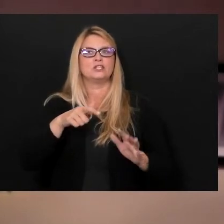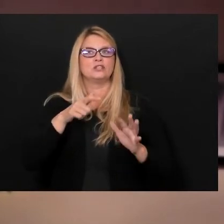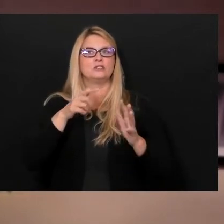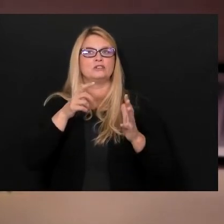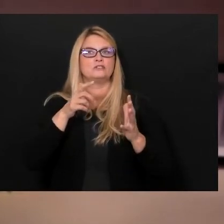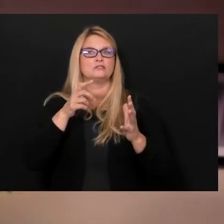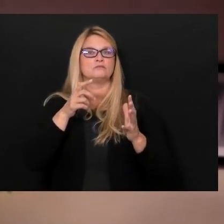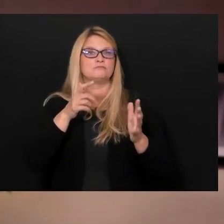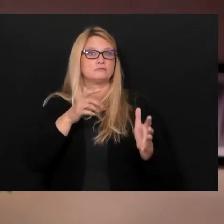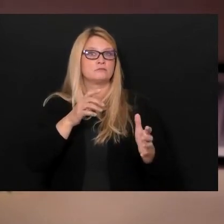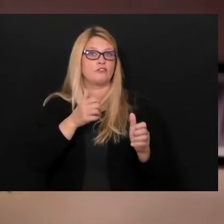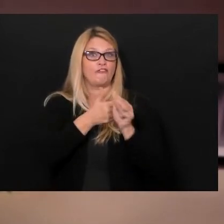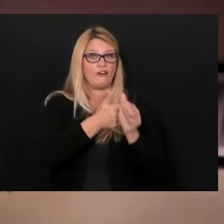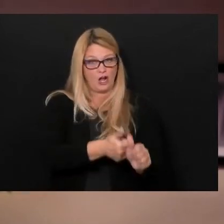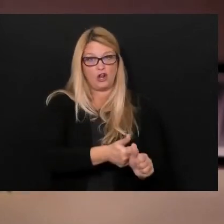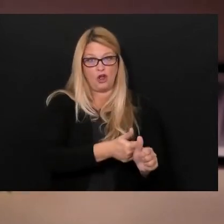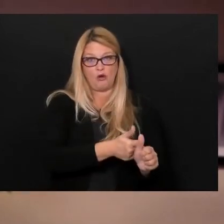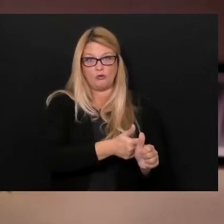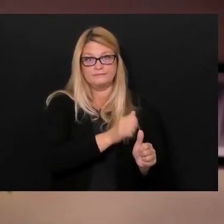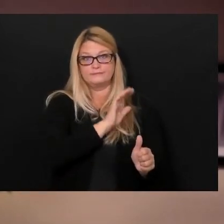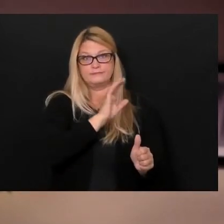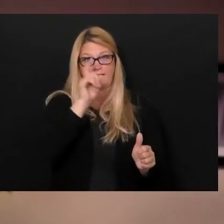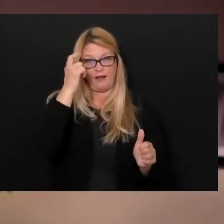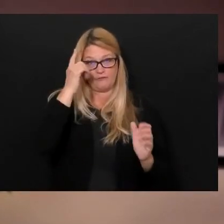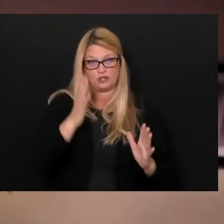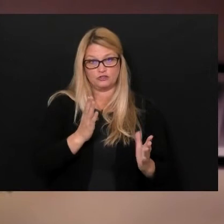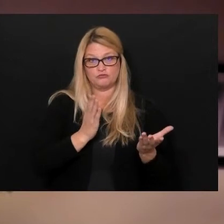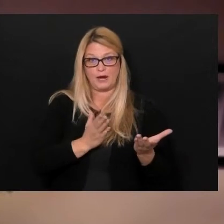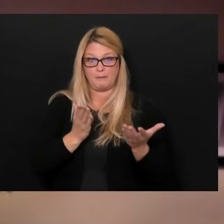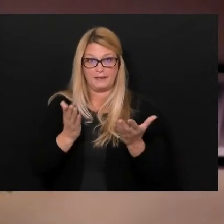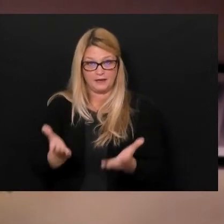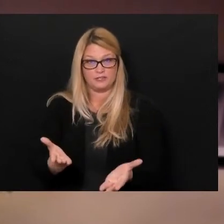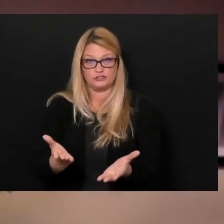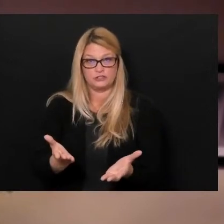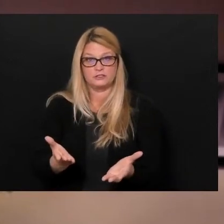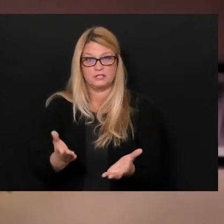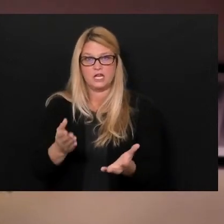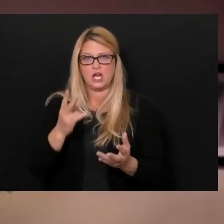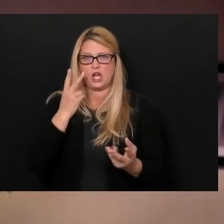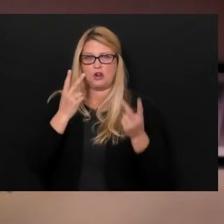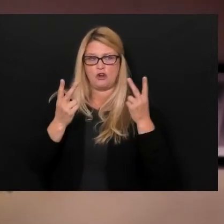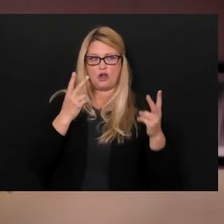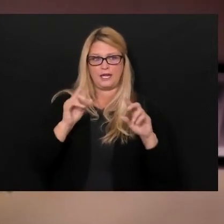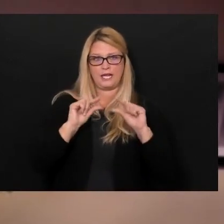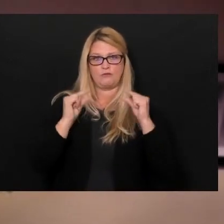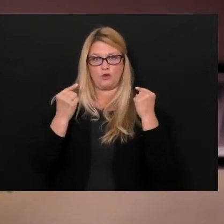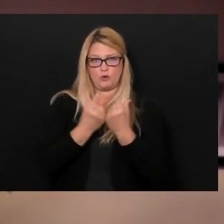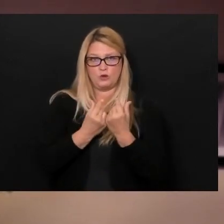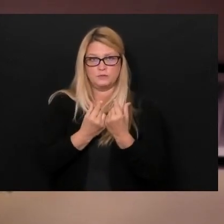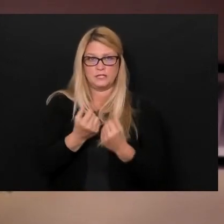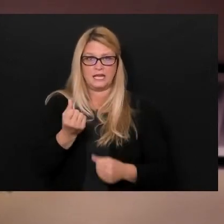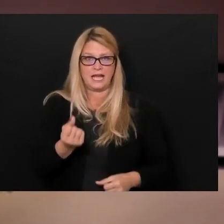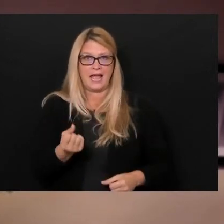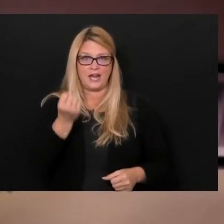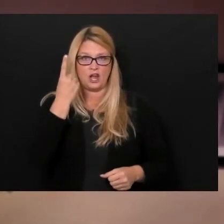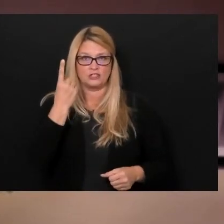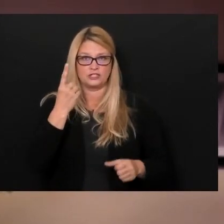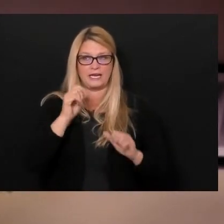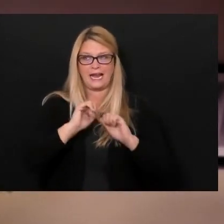two requirements to us of very closely looking at these groups and understanding how best